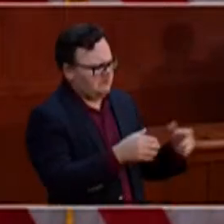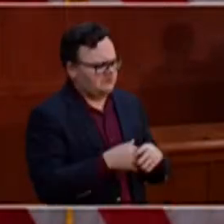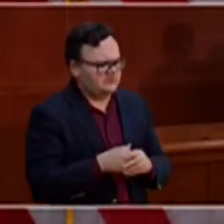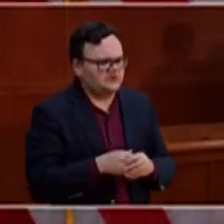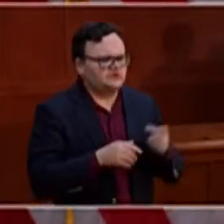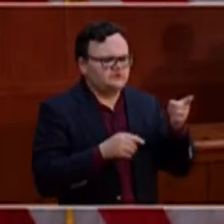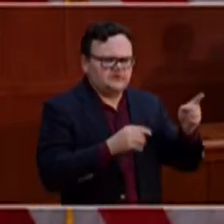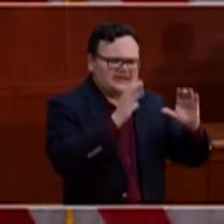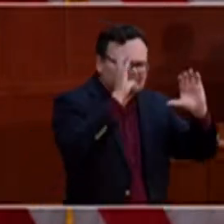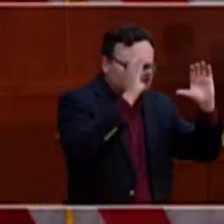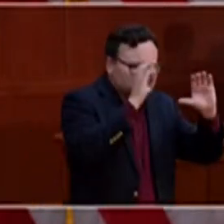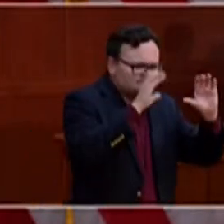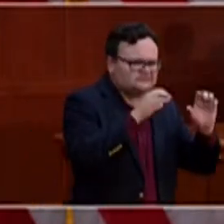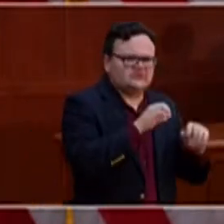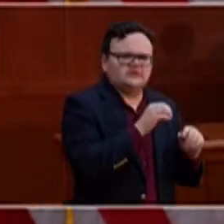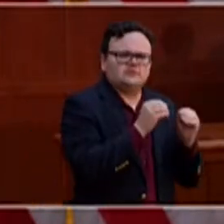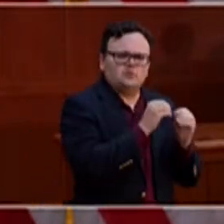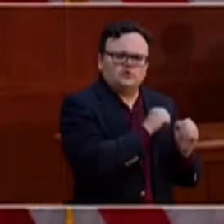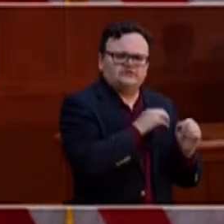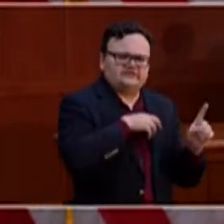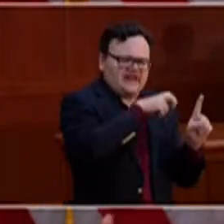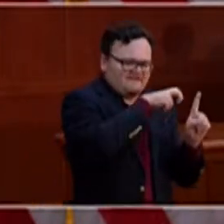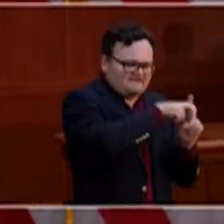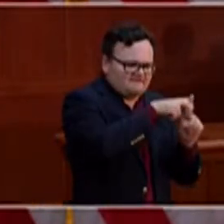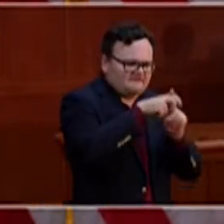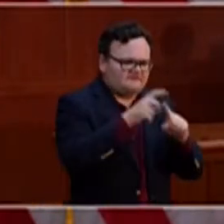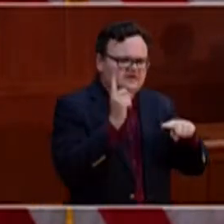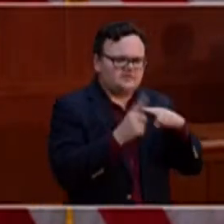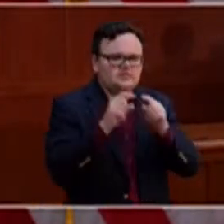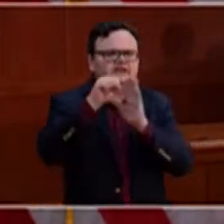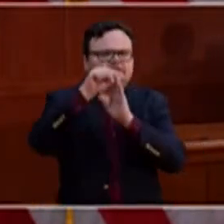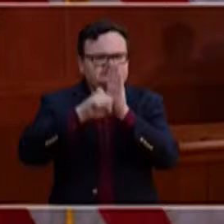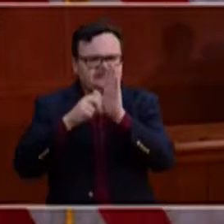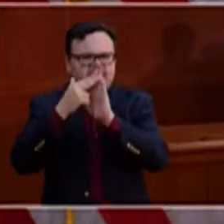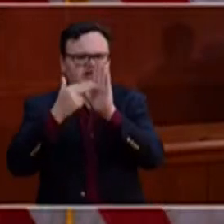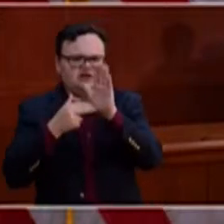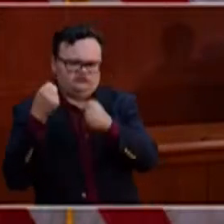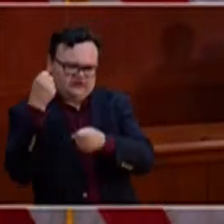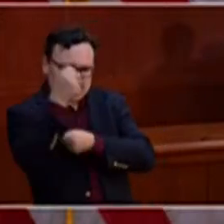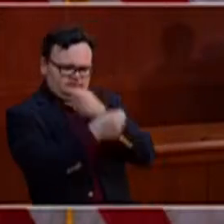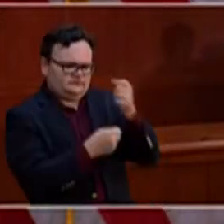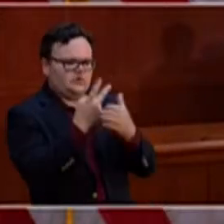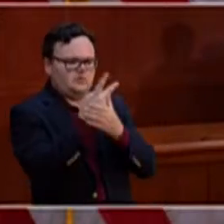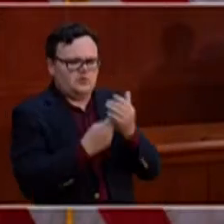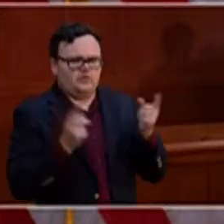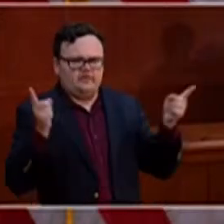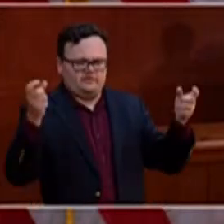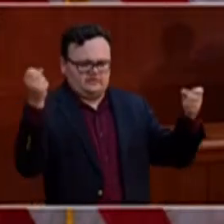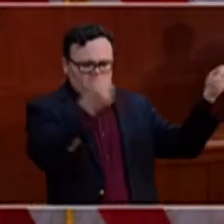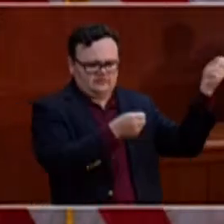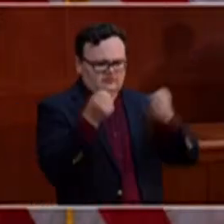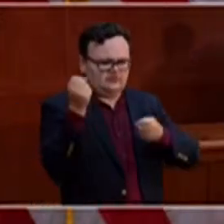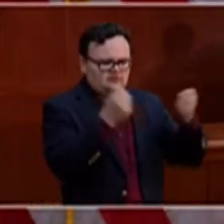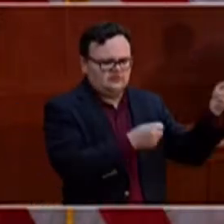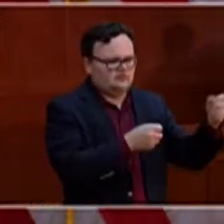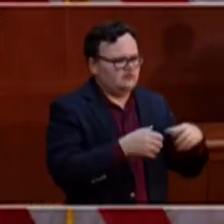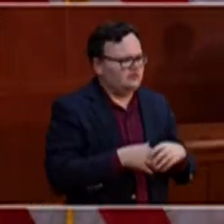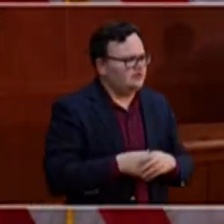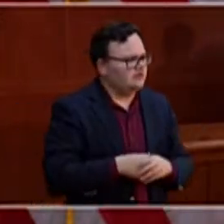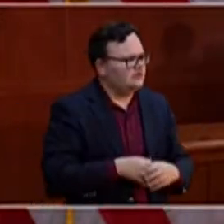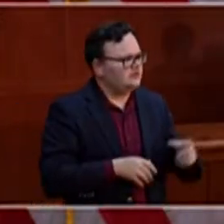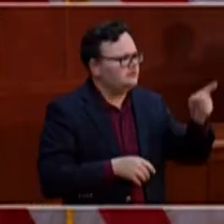also supplementing with our folks. So it is coming from a multiple directions.